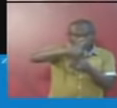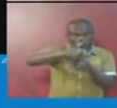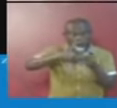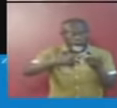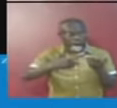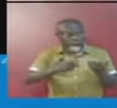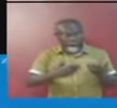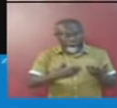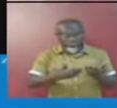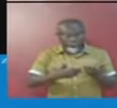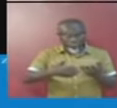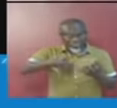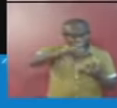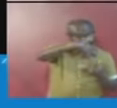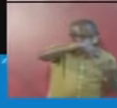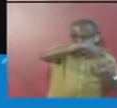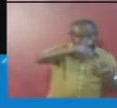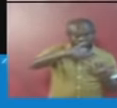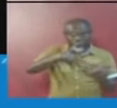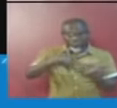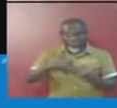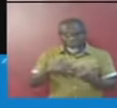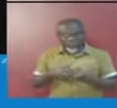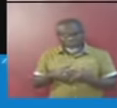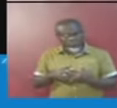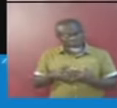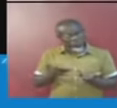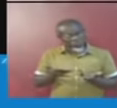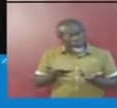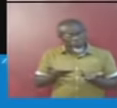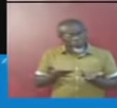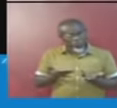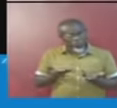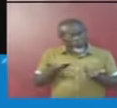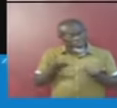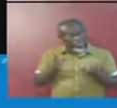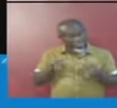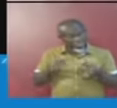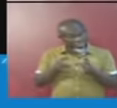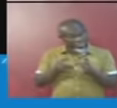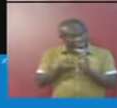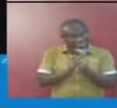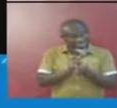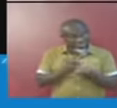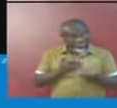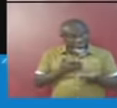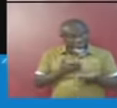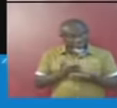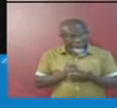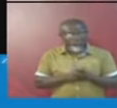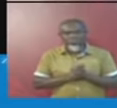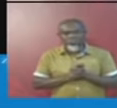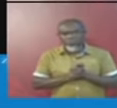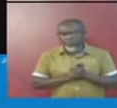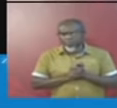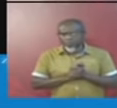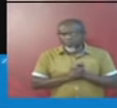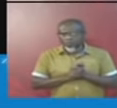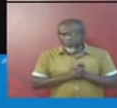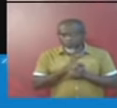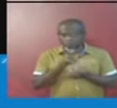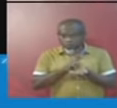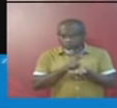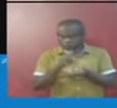aware of it and what can be done. And my second question is for Dr. Otello. Dr. Otello, the issue of Trinidad and Tobago